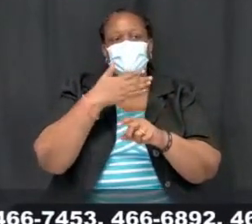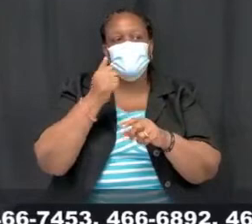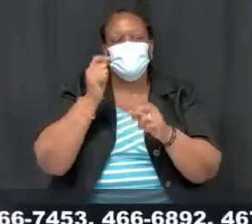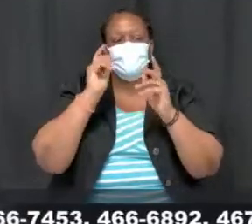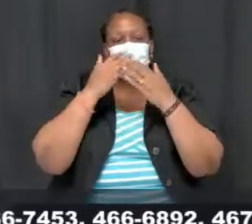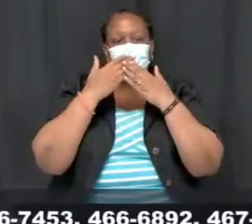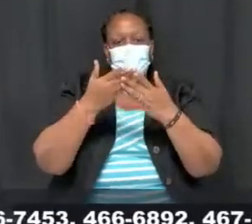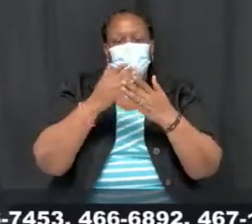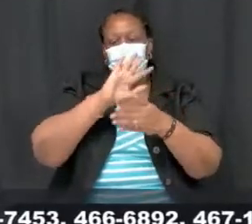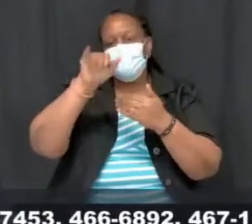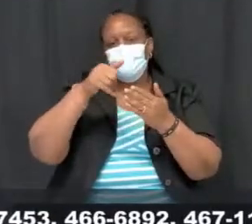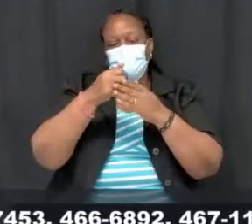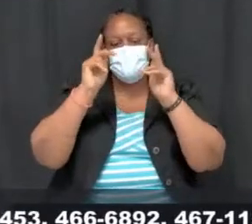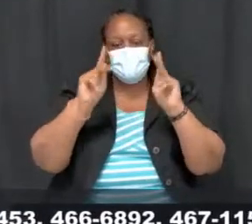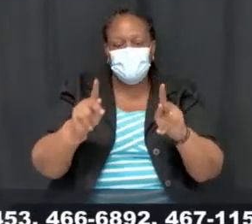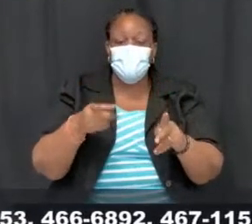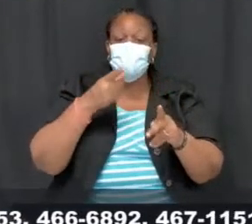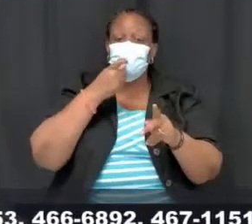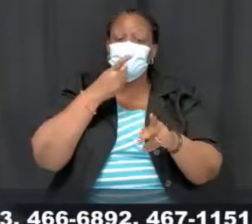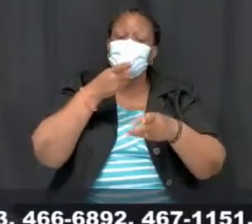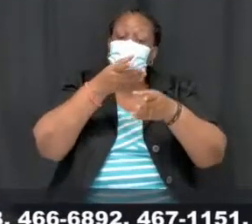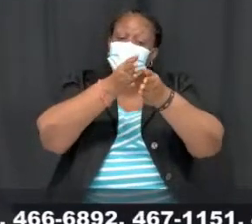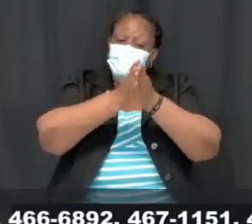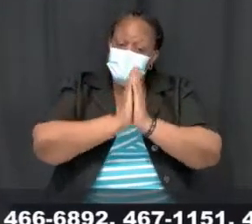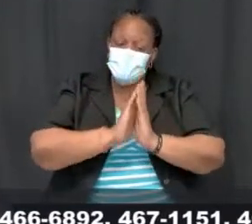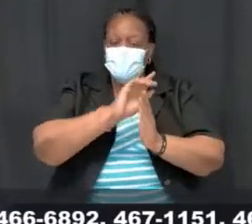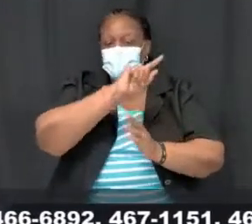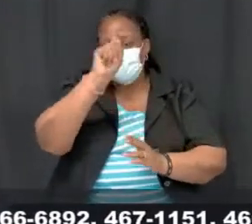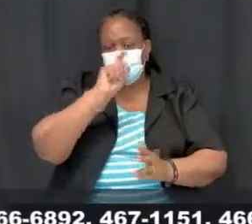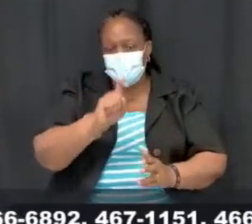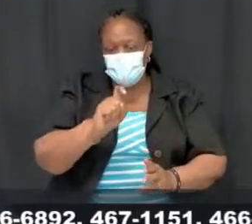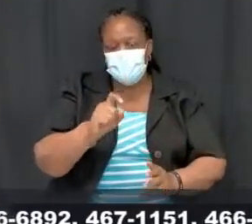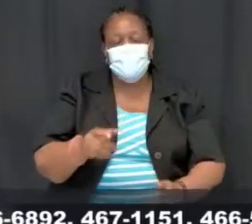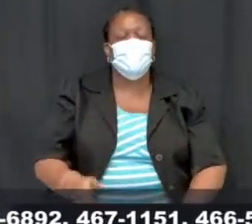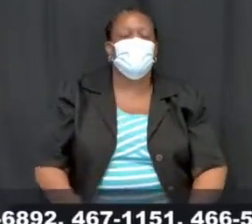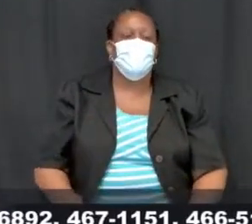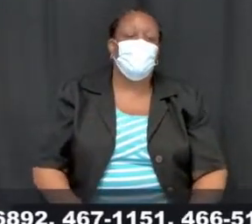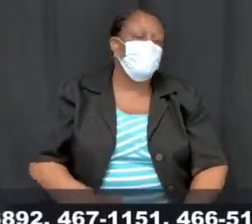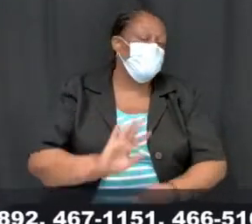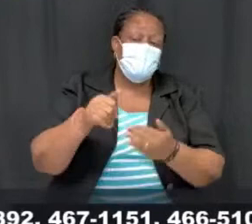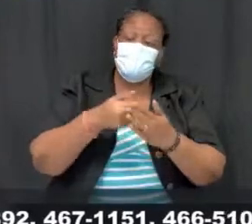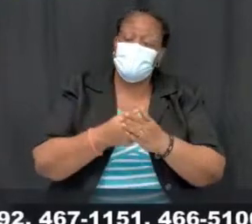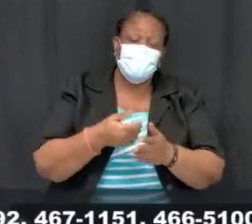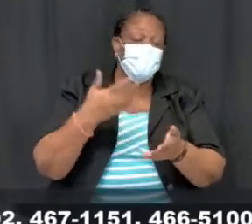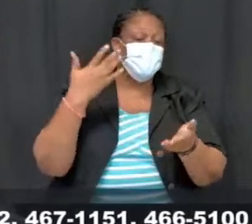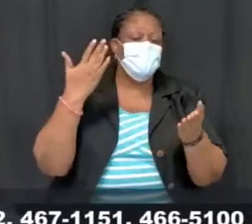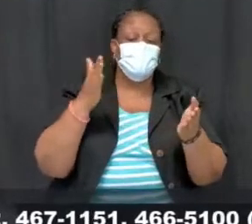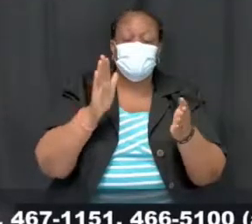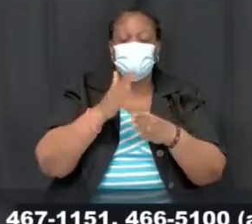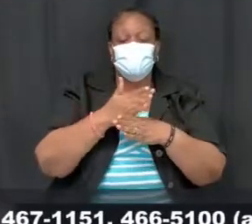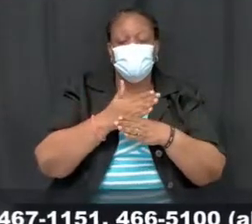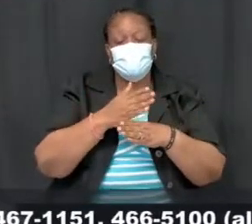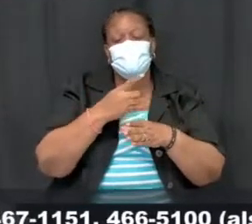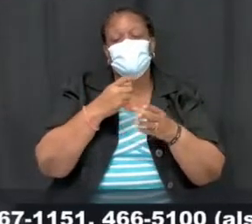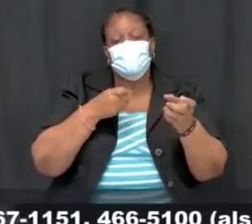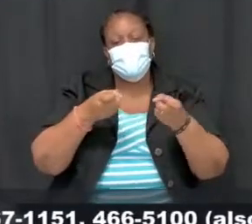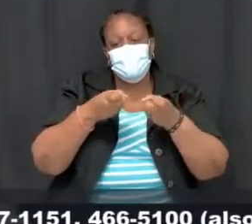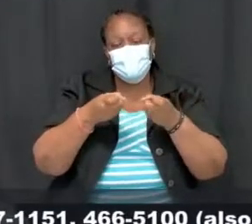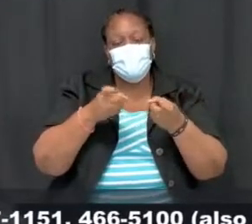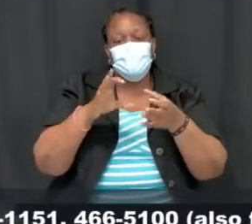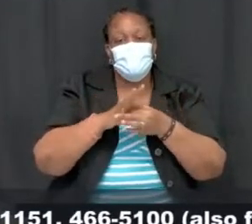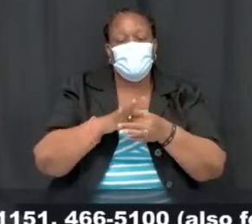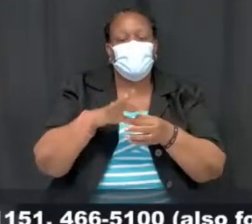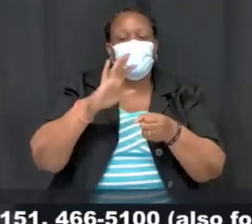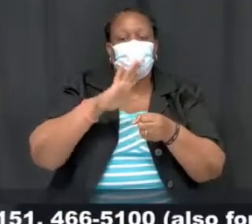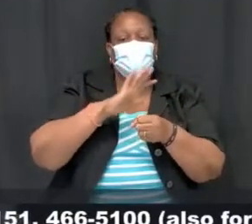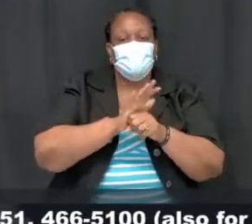your questions in the interest, because all of that is part of the management of the pandemic here in St.